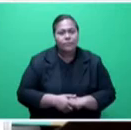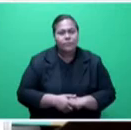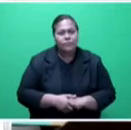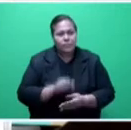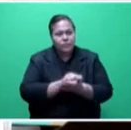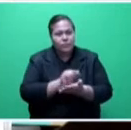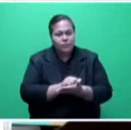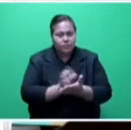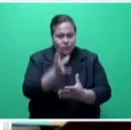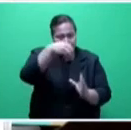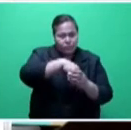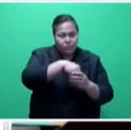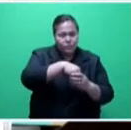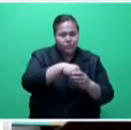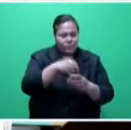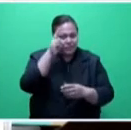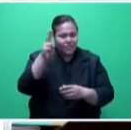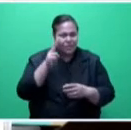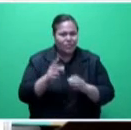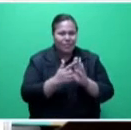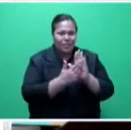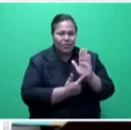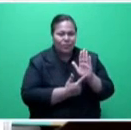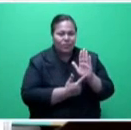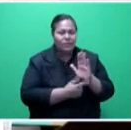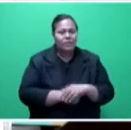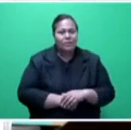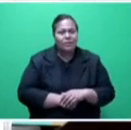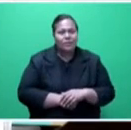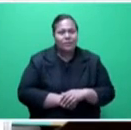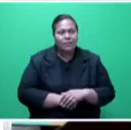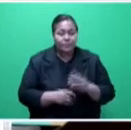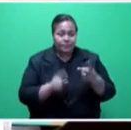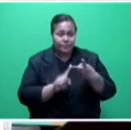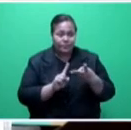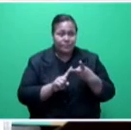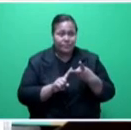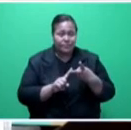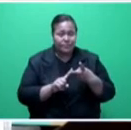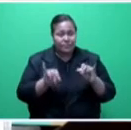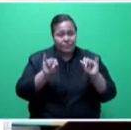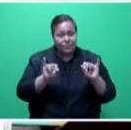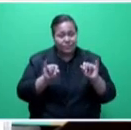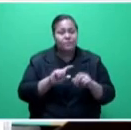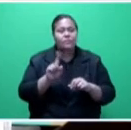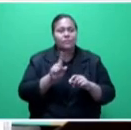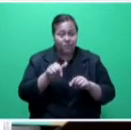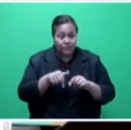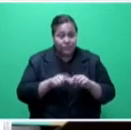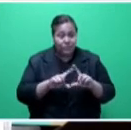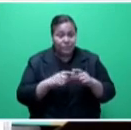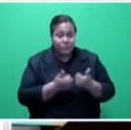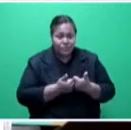effectively operationalize them into our national context. The other issue, Mr. Honourable Speaker, is this, that this convention